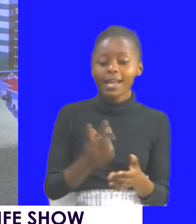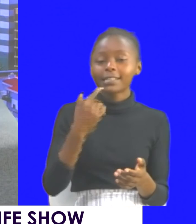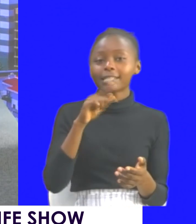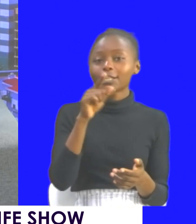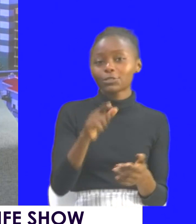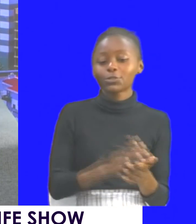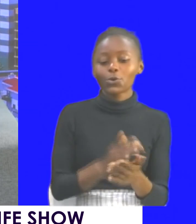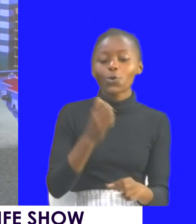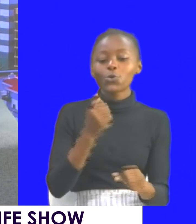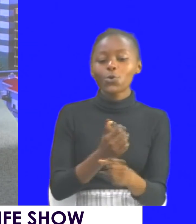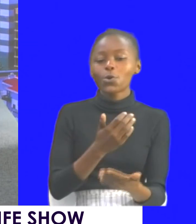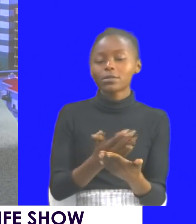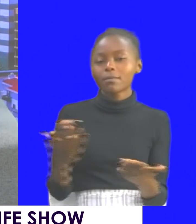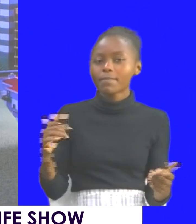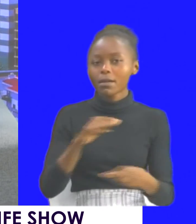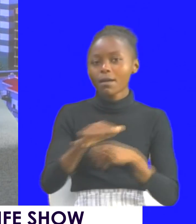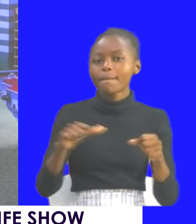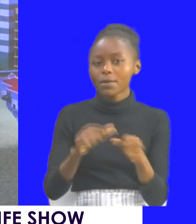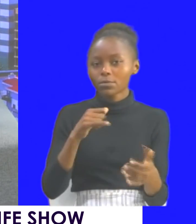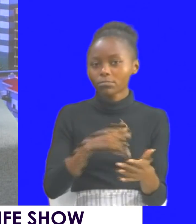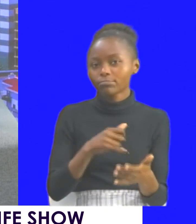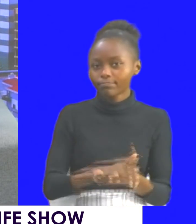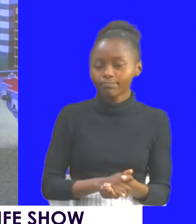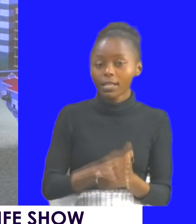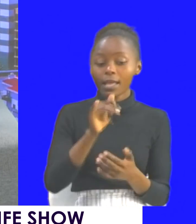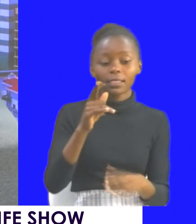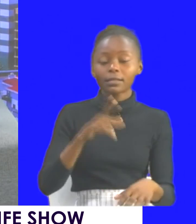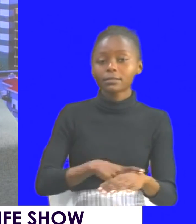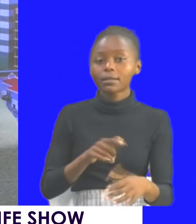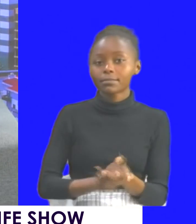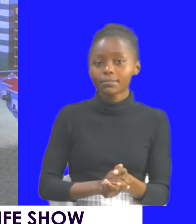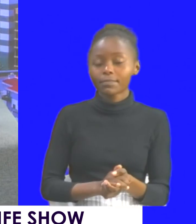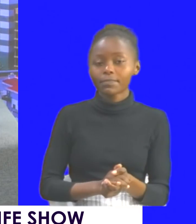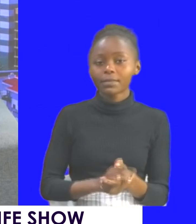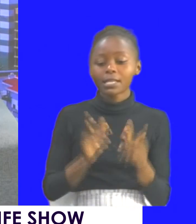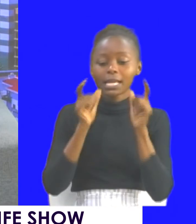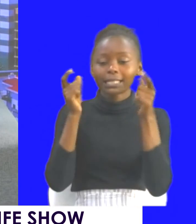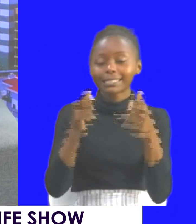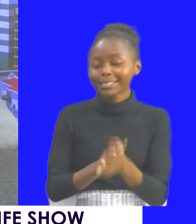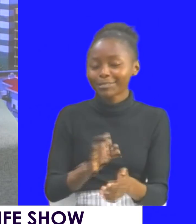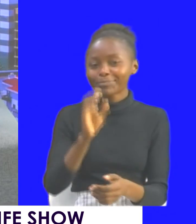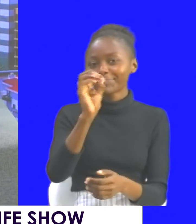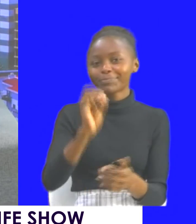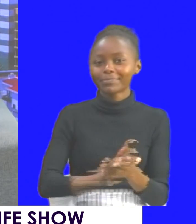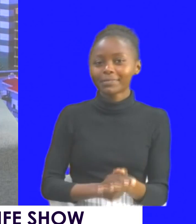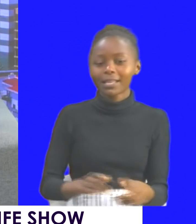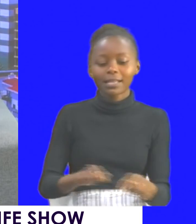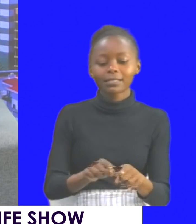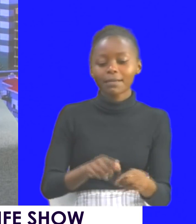do something about it. And that is the moment for you not to sin, not to